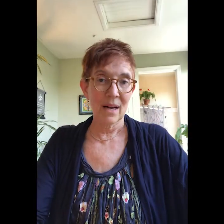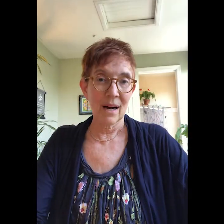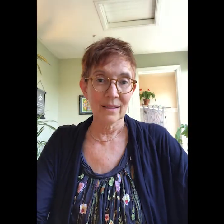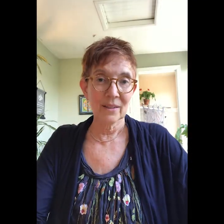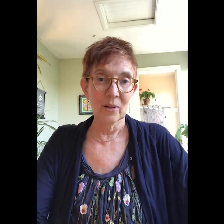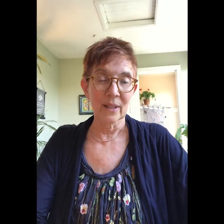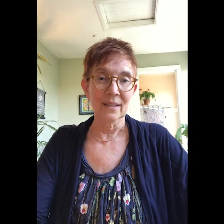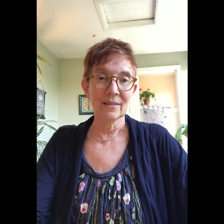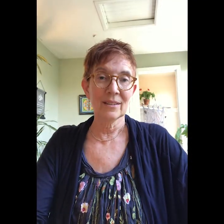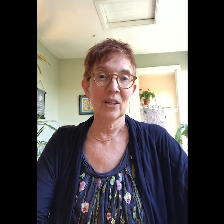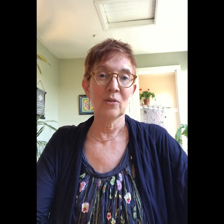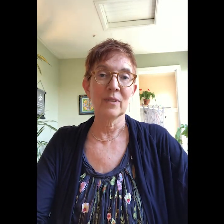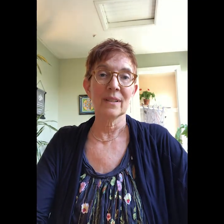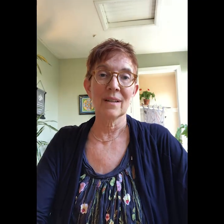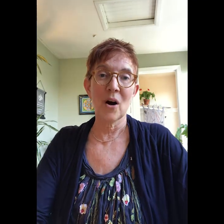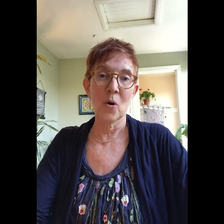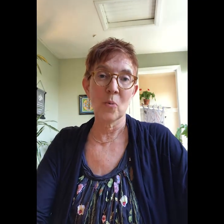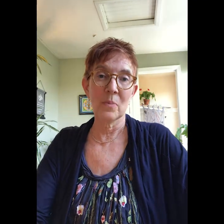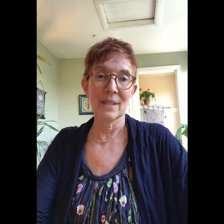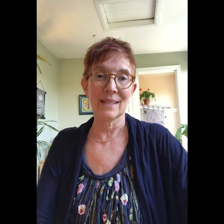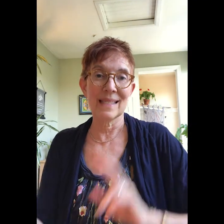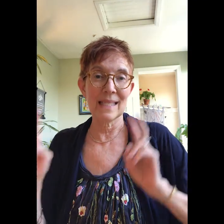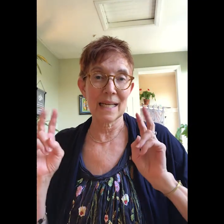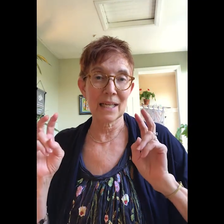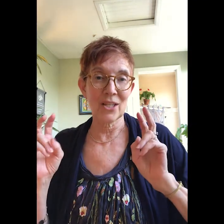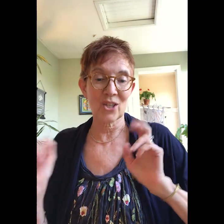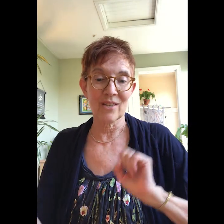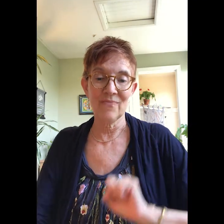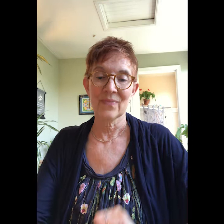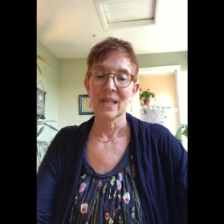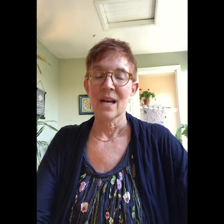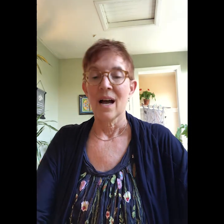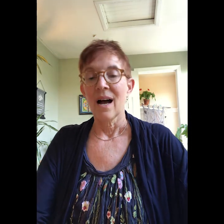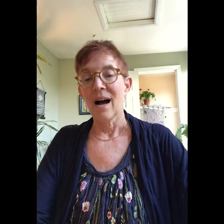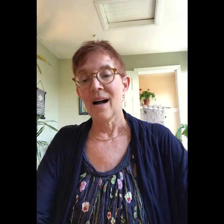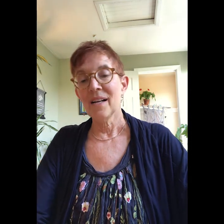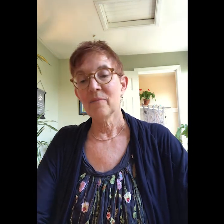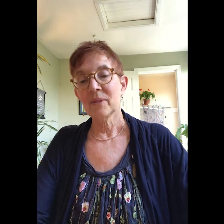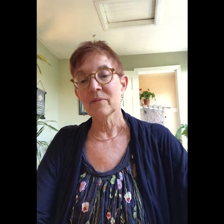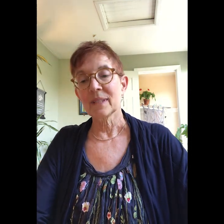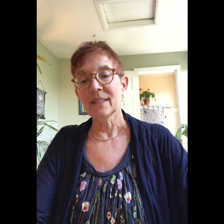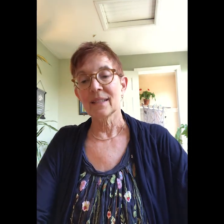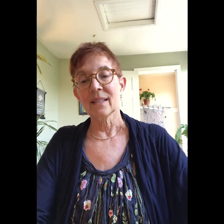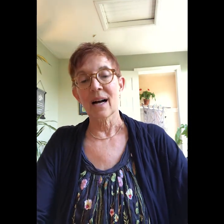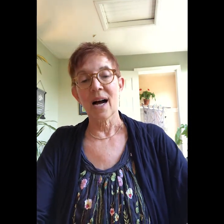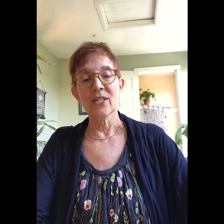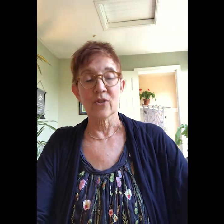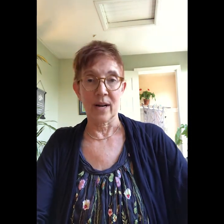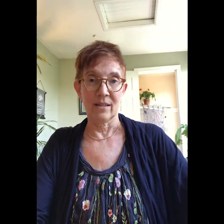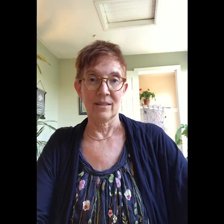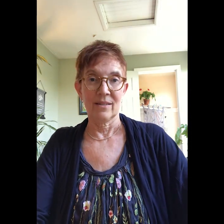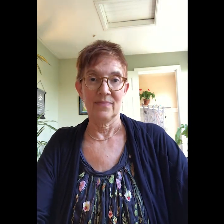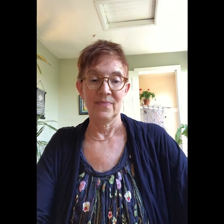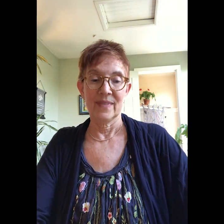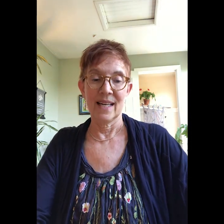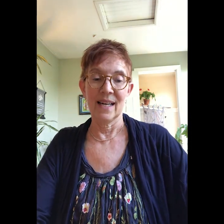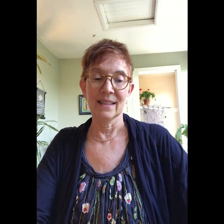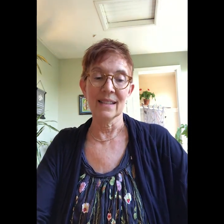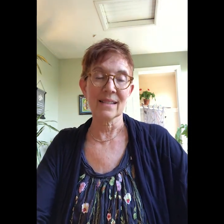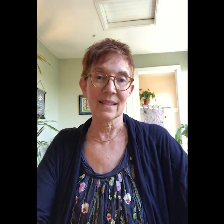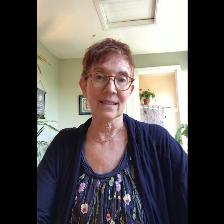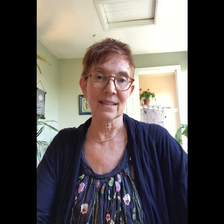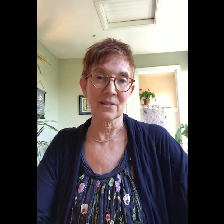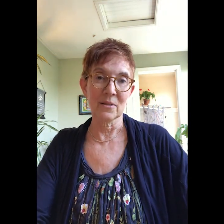During my ongoing COVID home staycation, I have been reading Undrowned